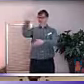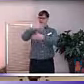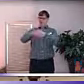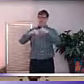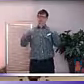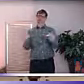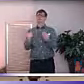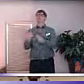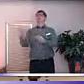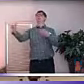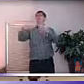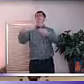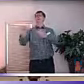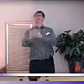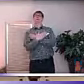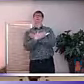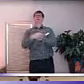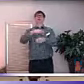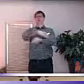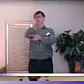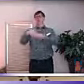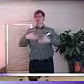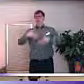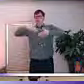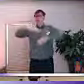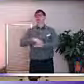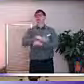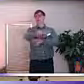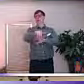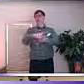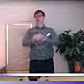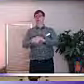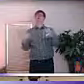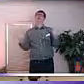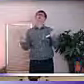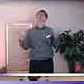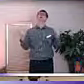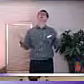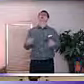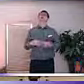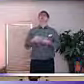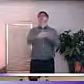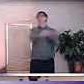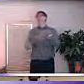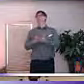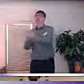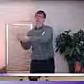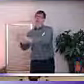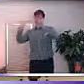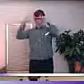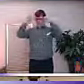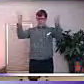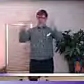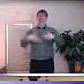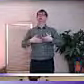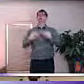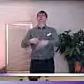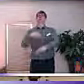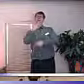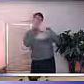with love, with joy, with peace, waiting to just share their wondrous gifts in this